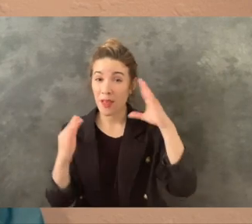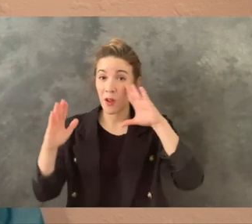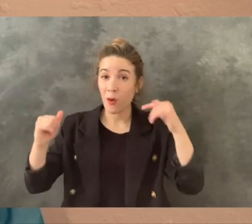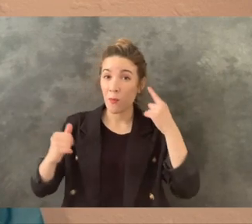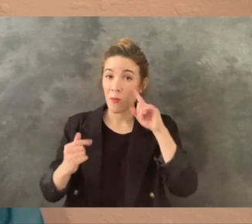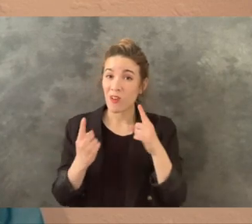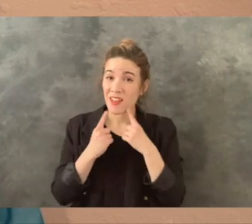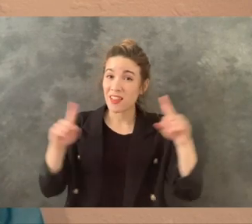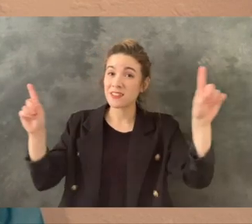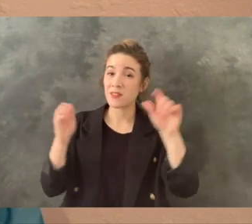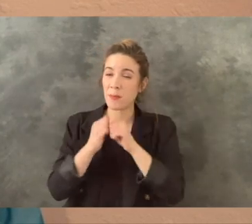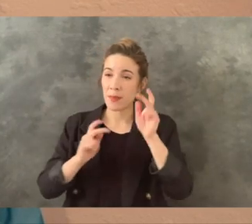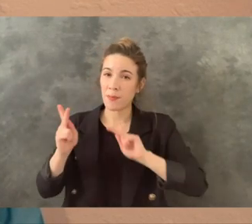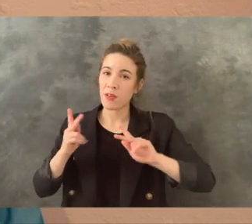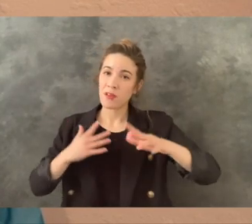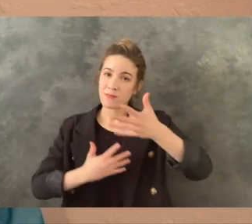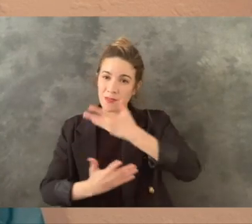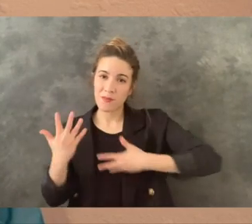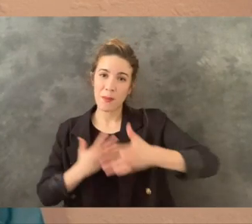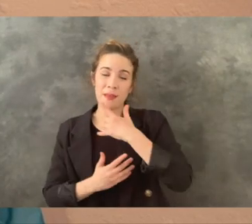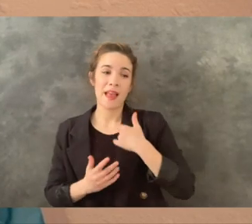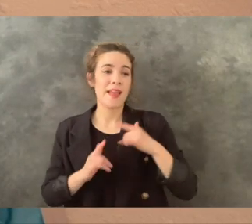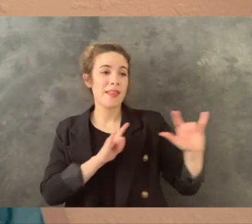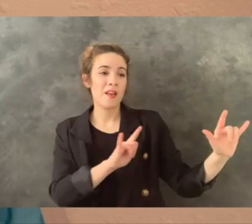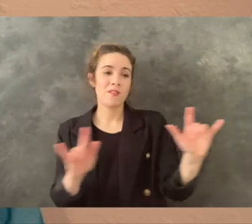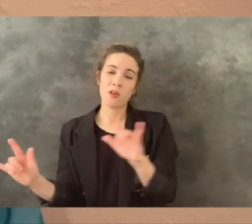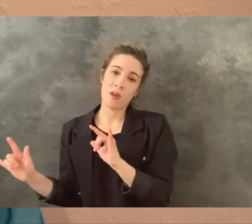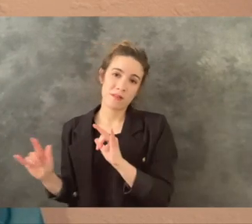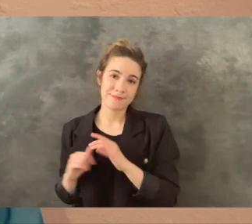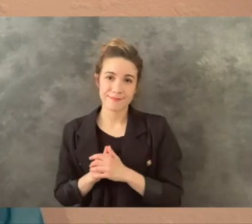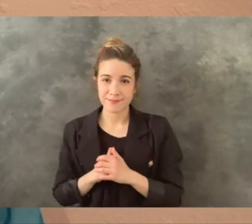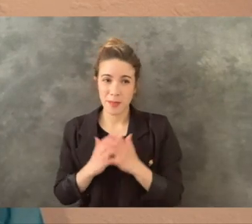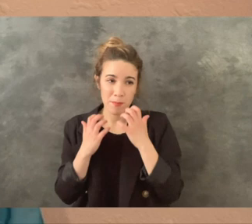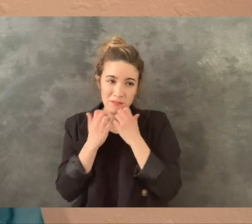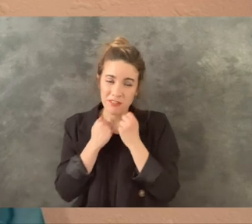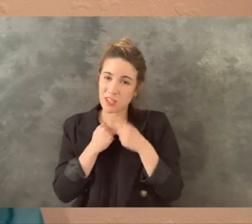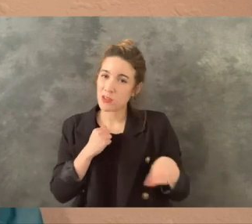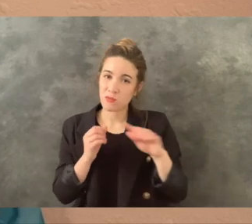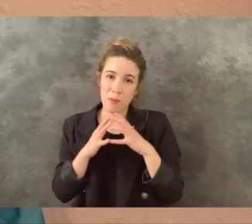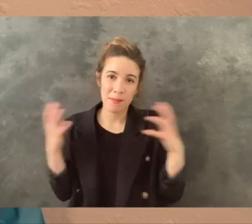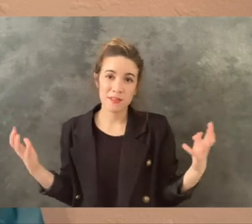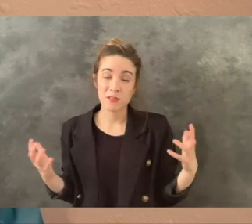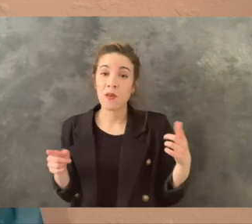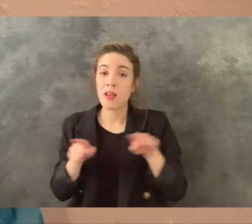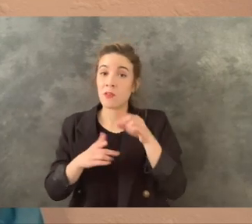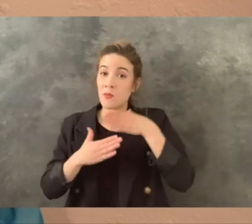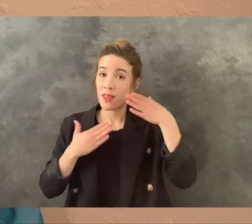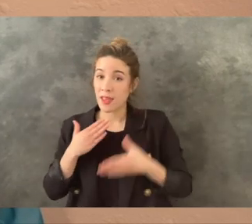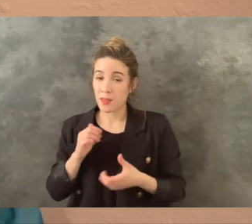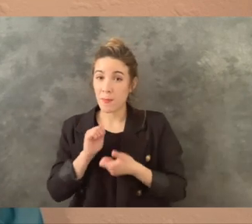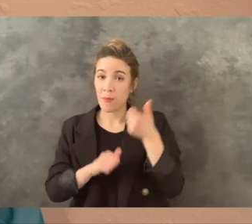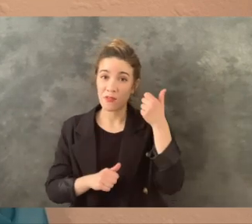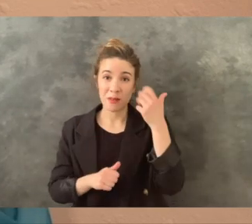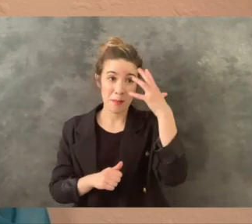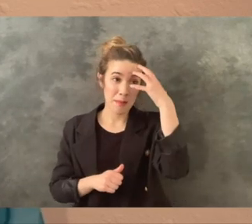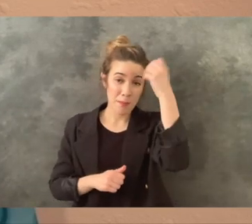come and hope for excellence of those around me. I love you all and I appreciate you more than you may know. So as we conclude the most memorable time of our lives,